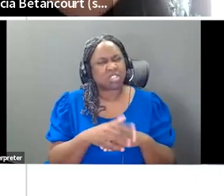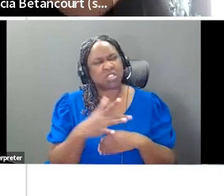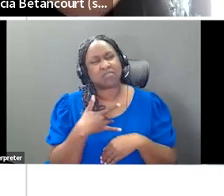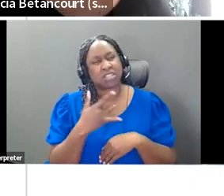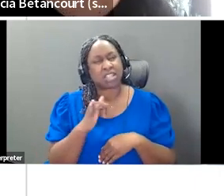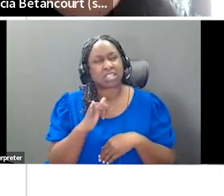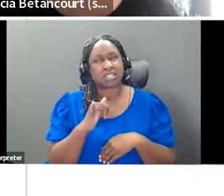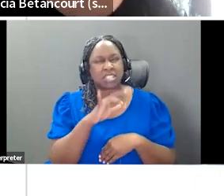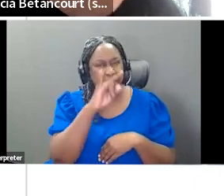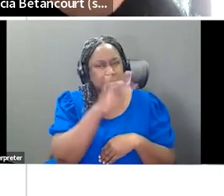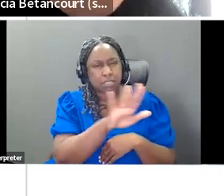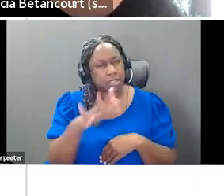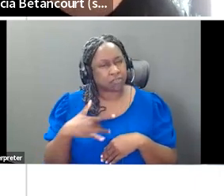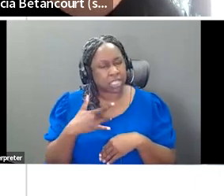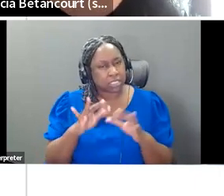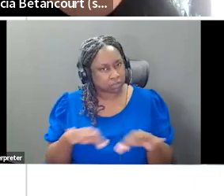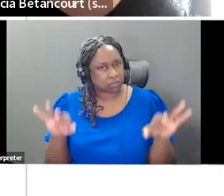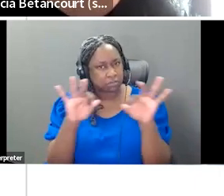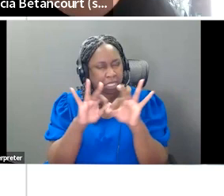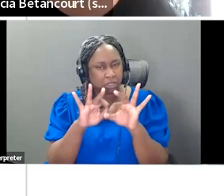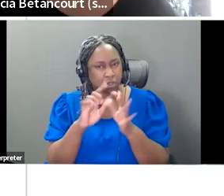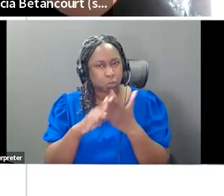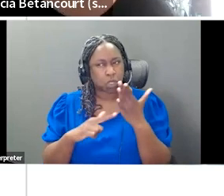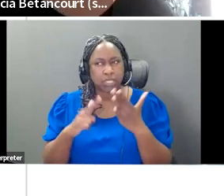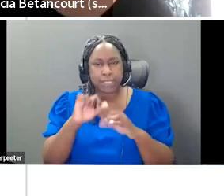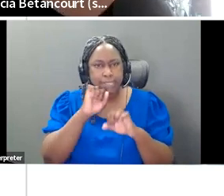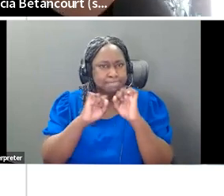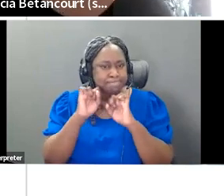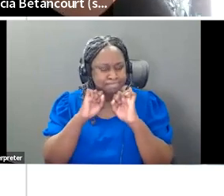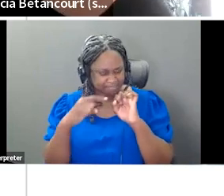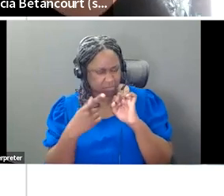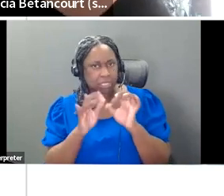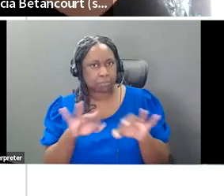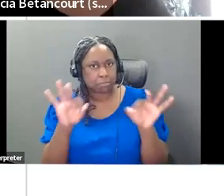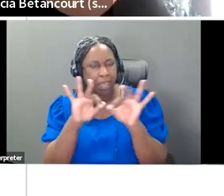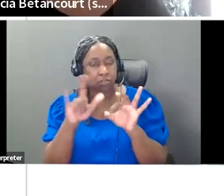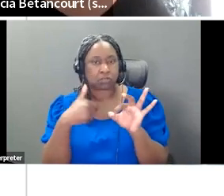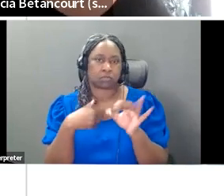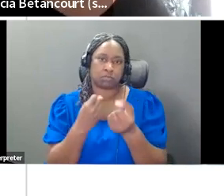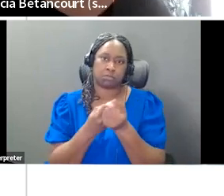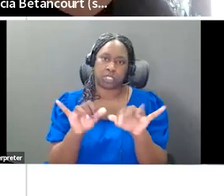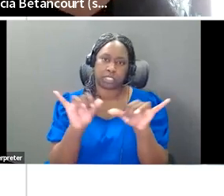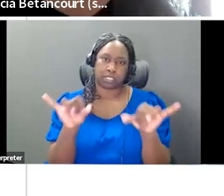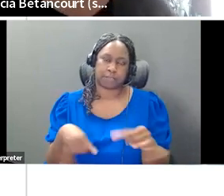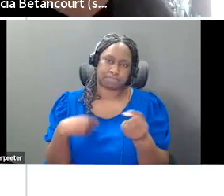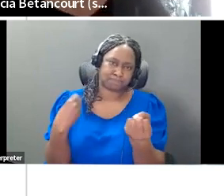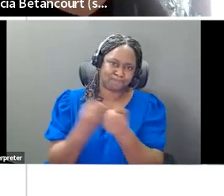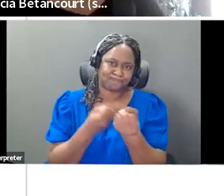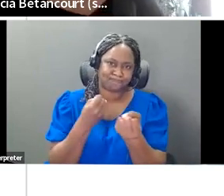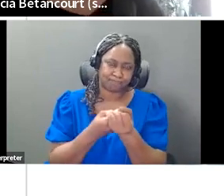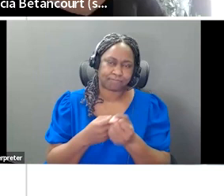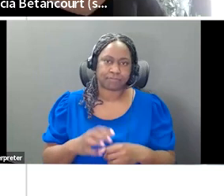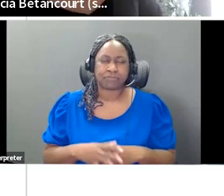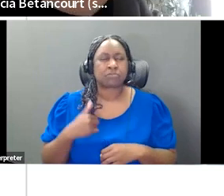kids' feelings matter, and what they're going through matters, and that they have support systems around them. So we